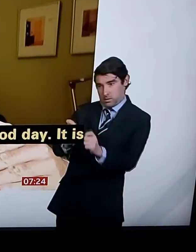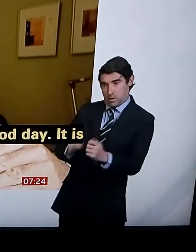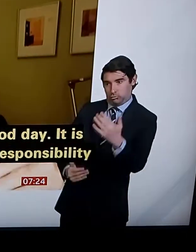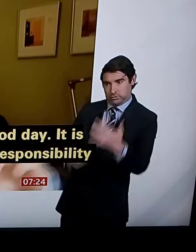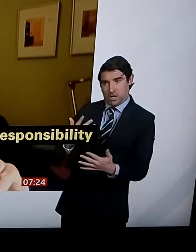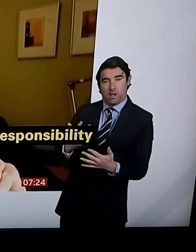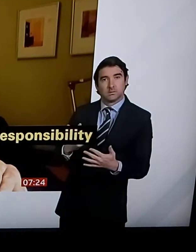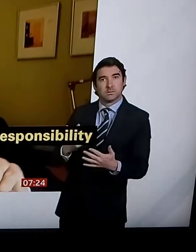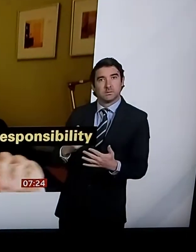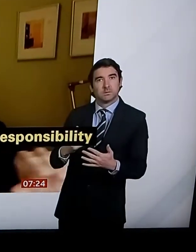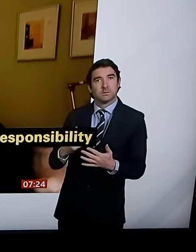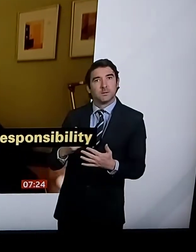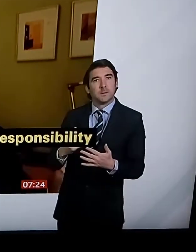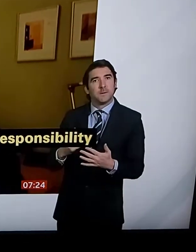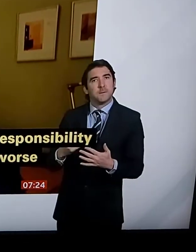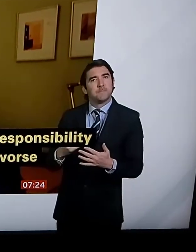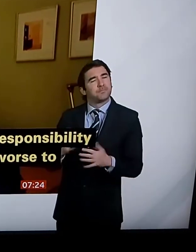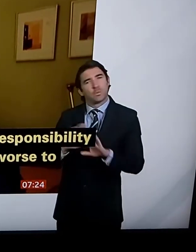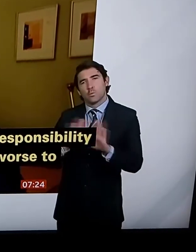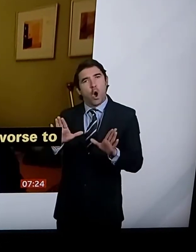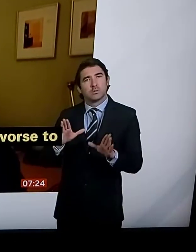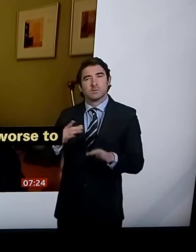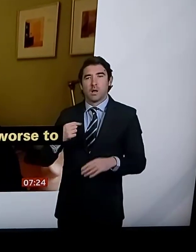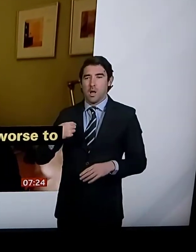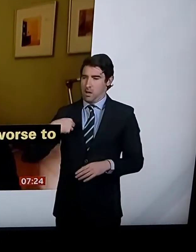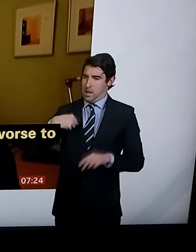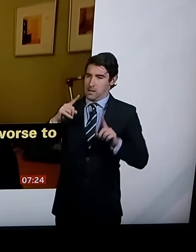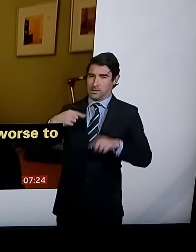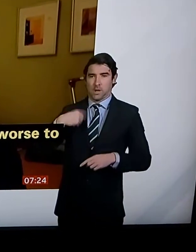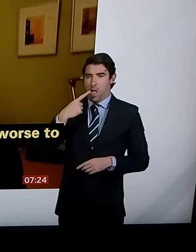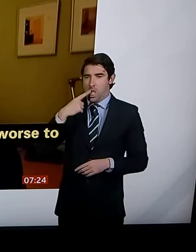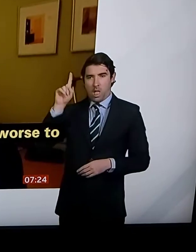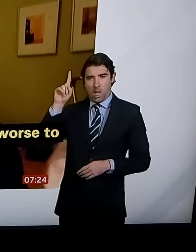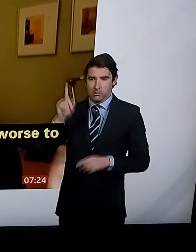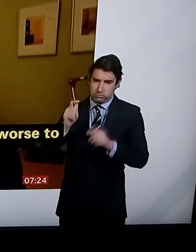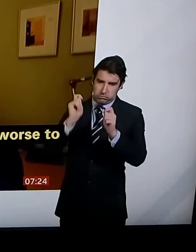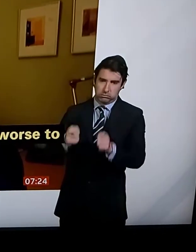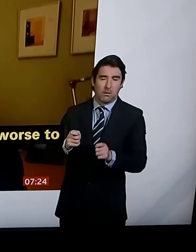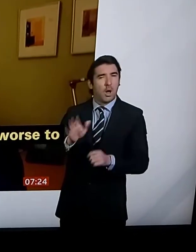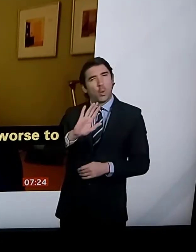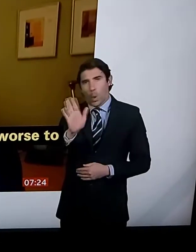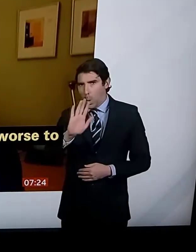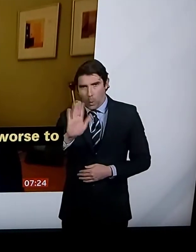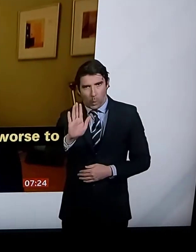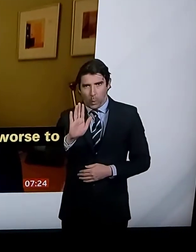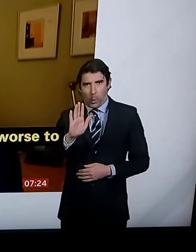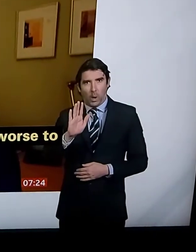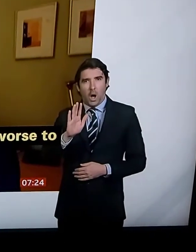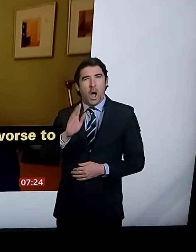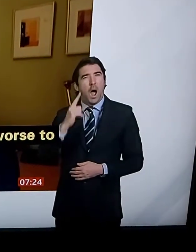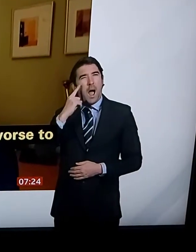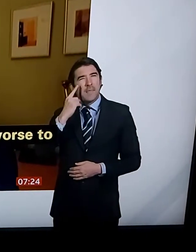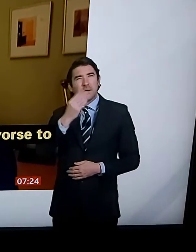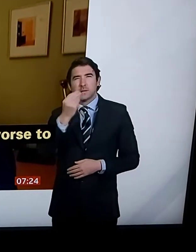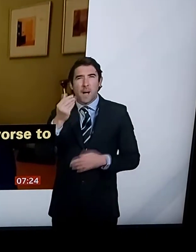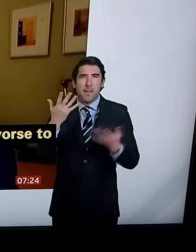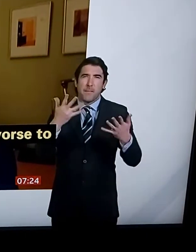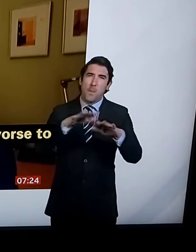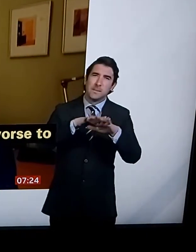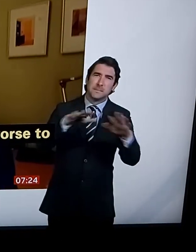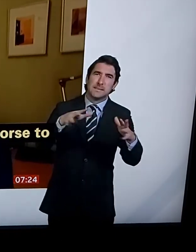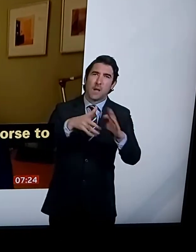grades and rank order them, but to do that across the whole centre. That was a rigorous process, much more robust than is sometimes being caricatured in